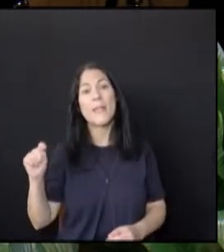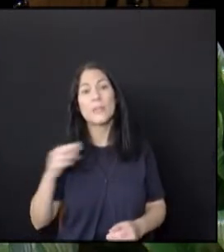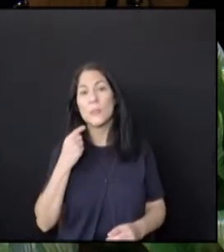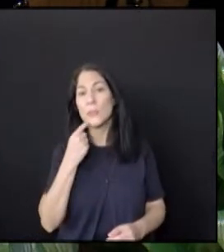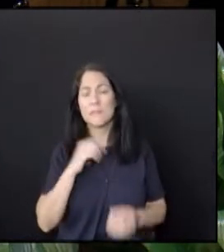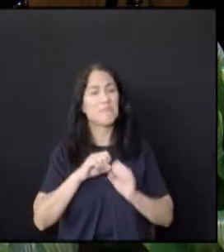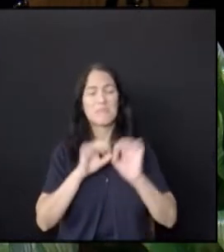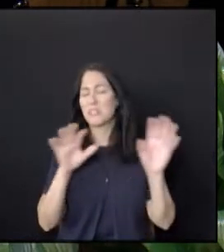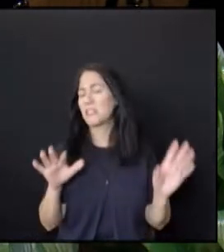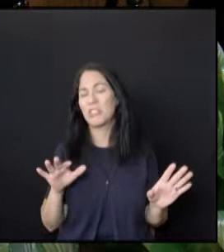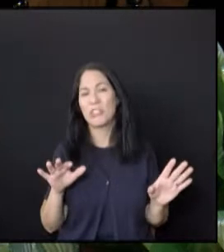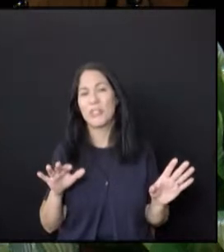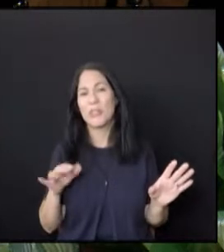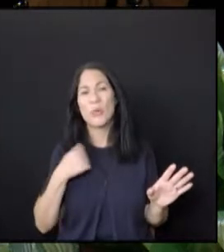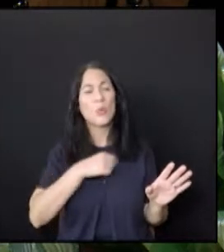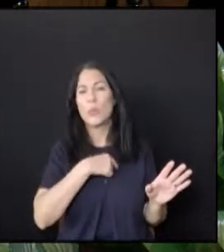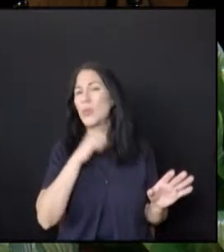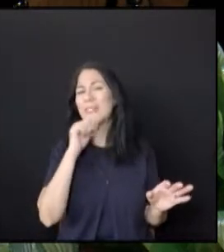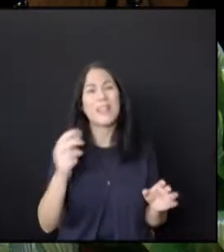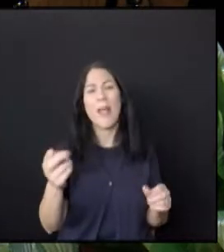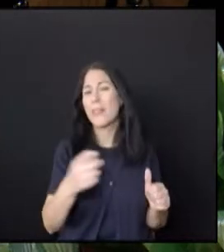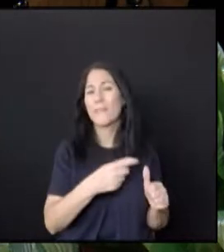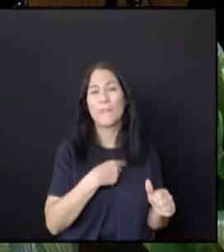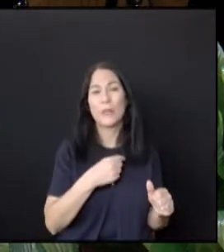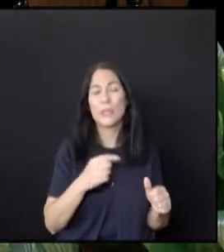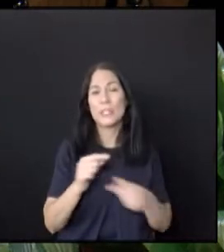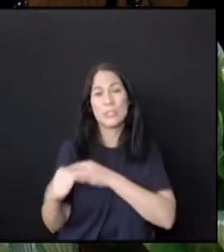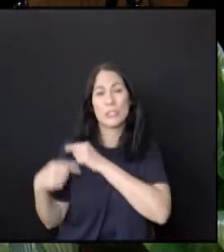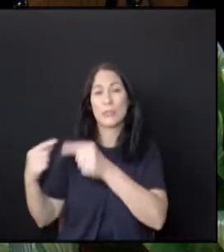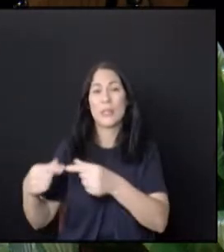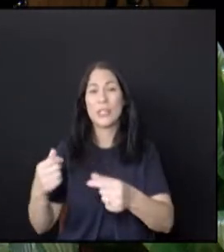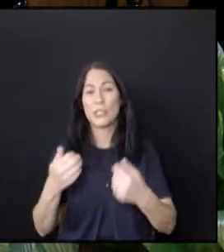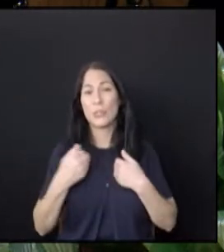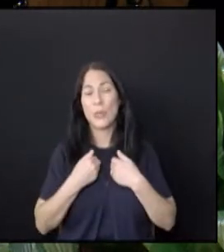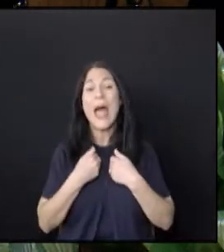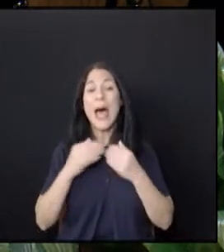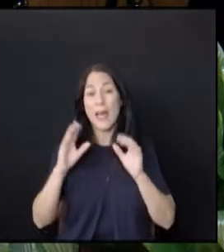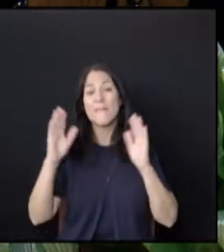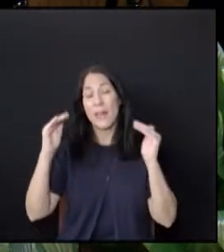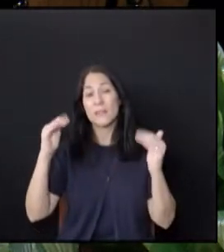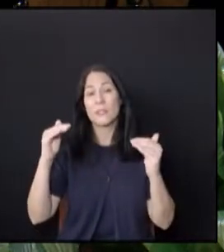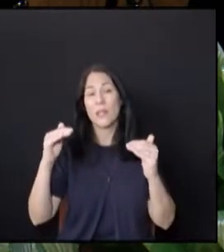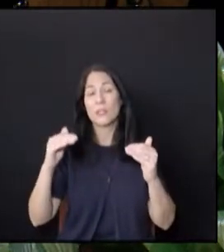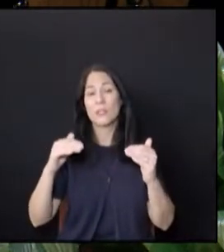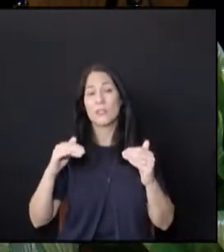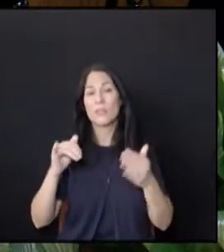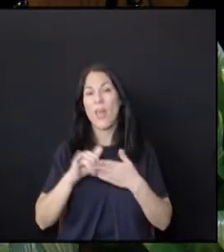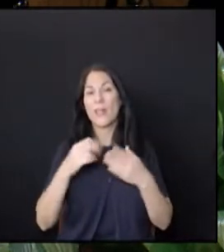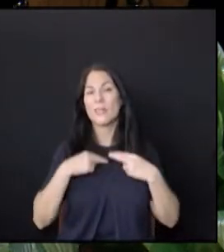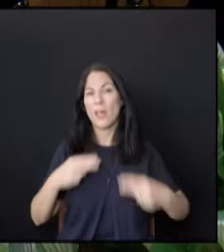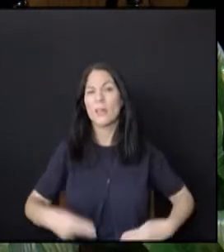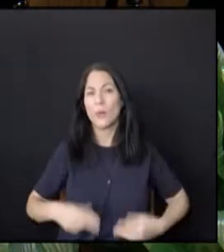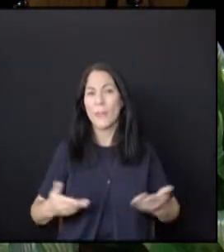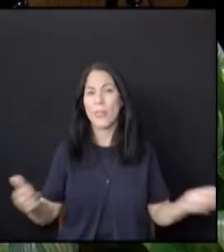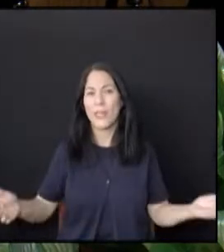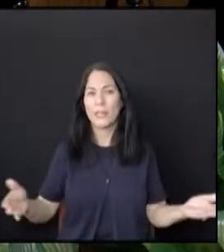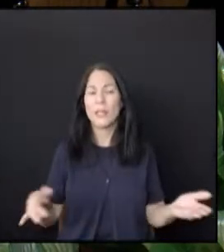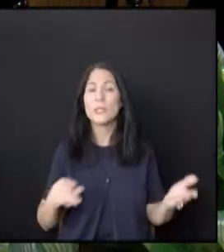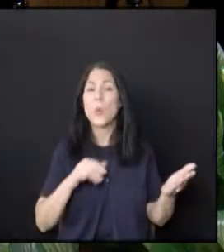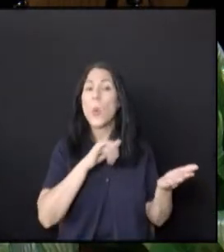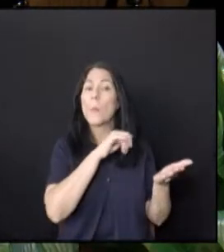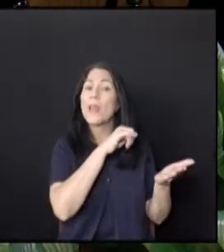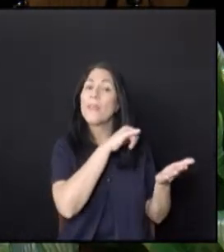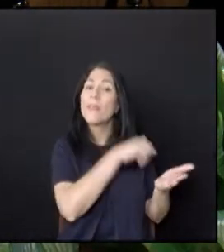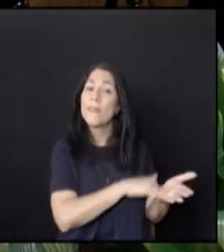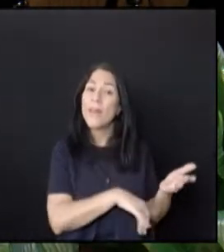have expectations. That's for sure. This is a human thing, if there ever was such a thing. And on that distinctive day, which